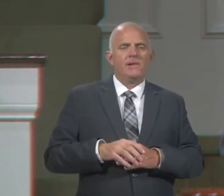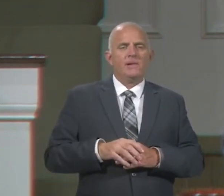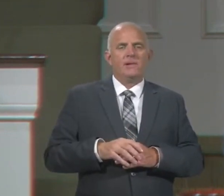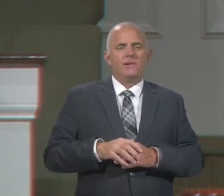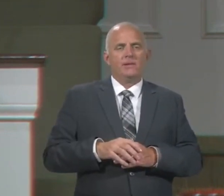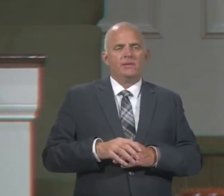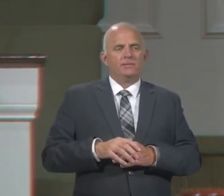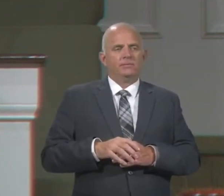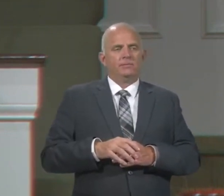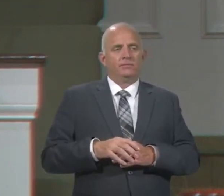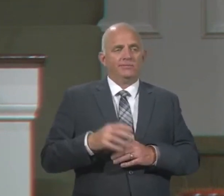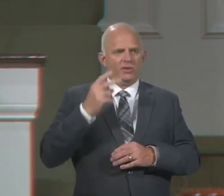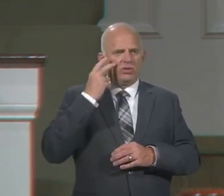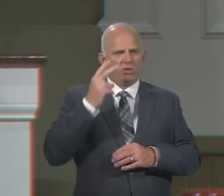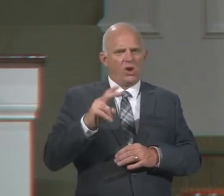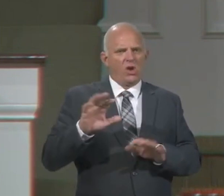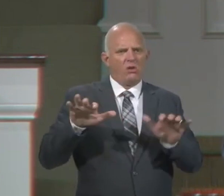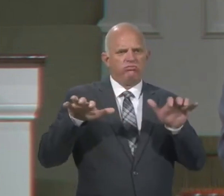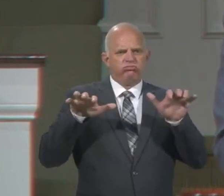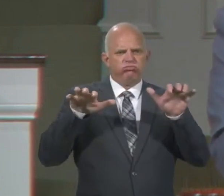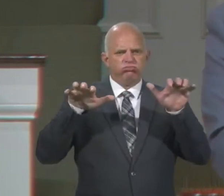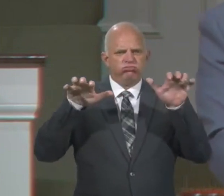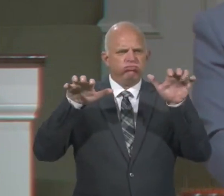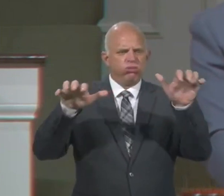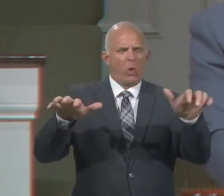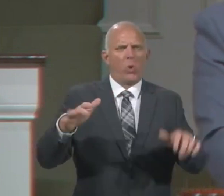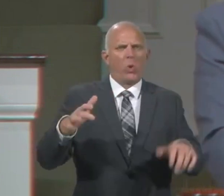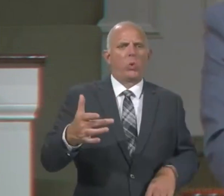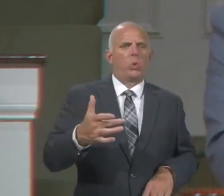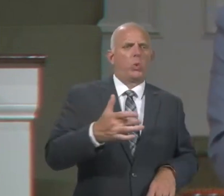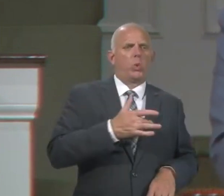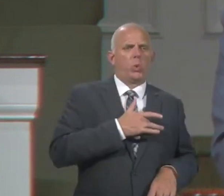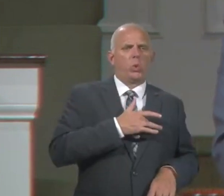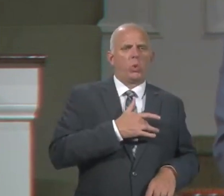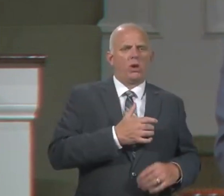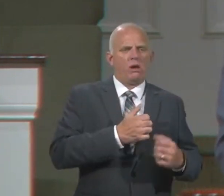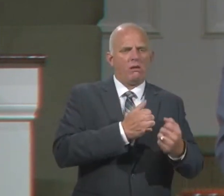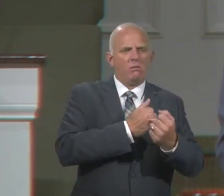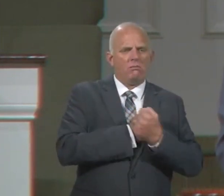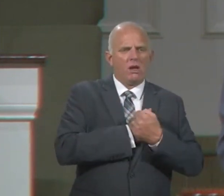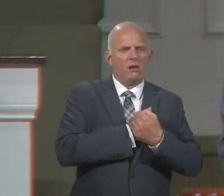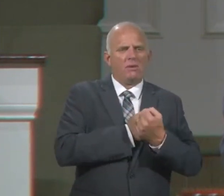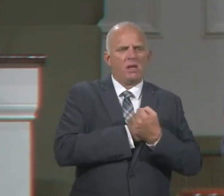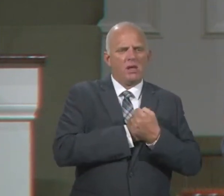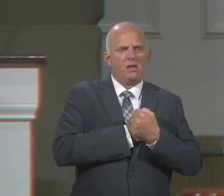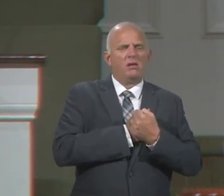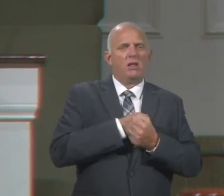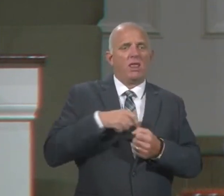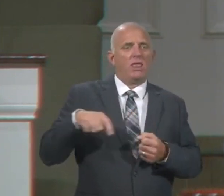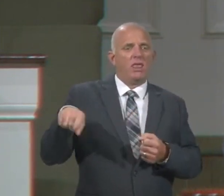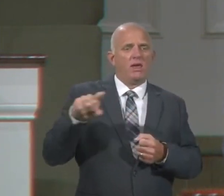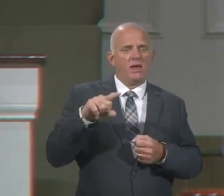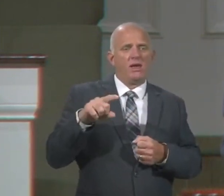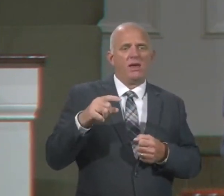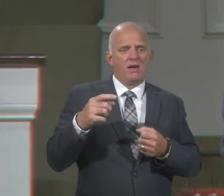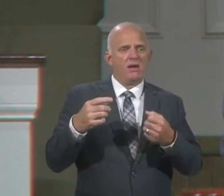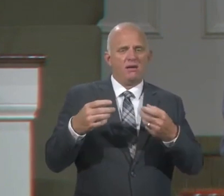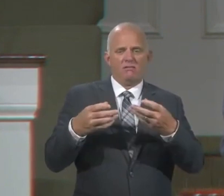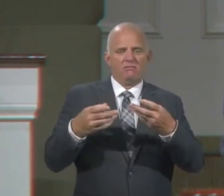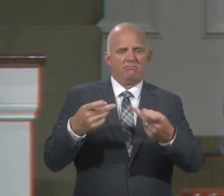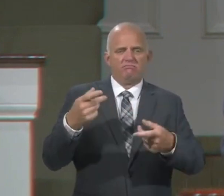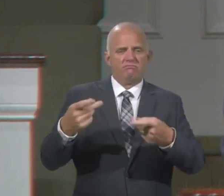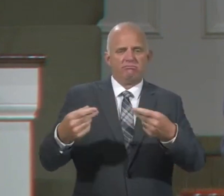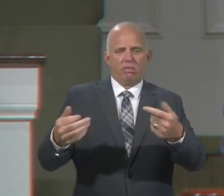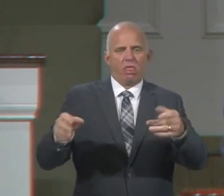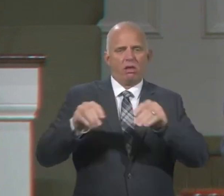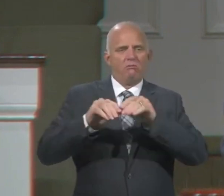But when he saw the multitudes, he was moved with compassion on them because they fainted and were scattered abroad as having sheep, having